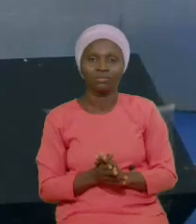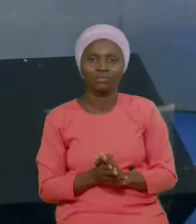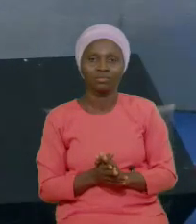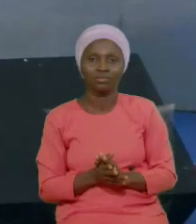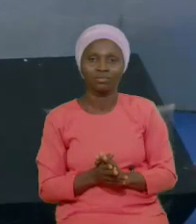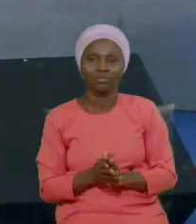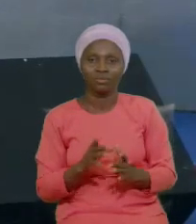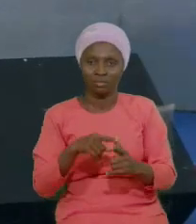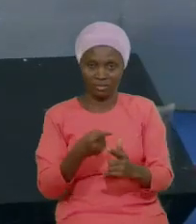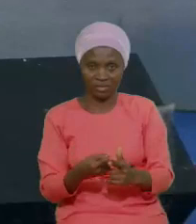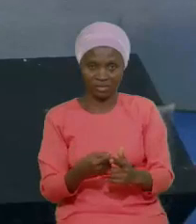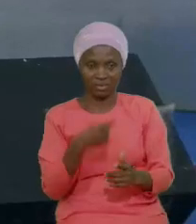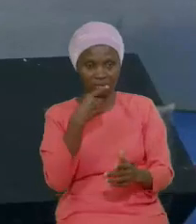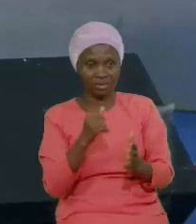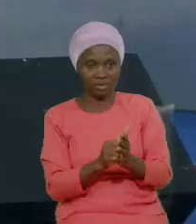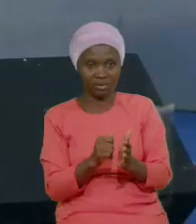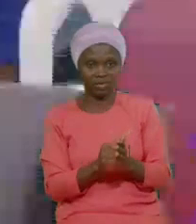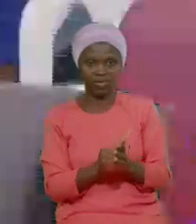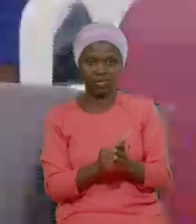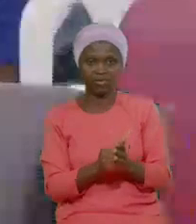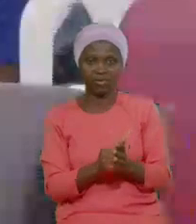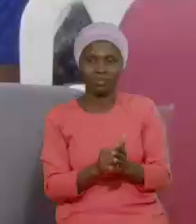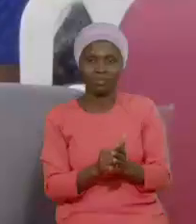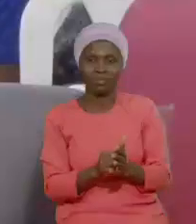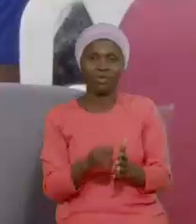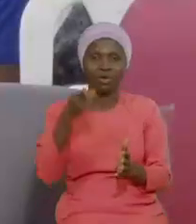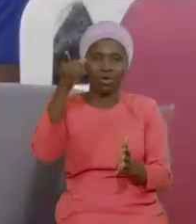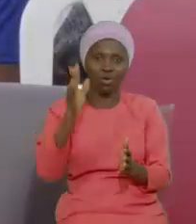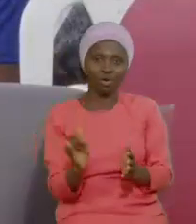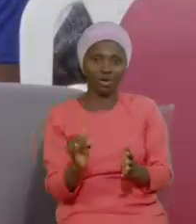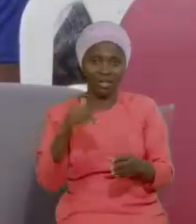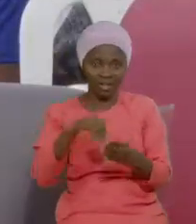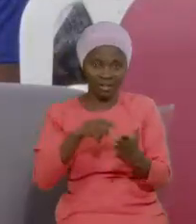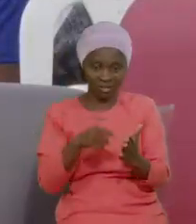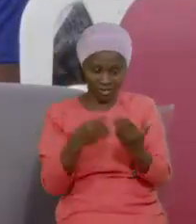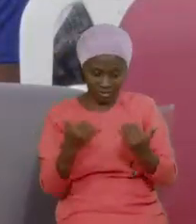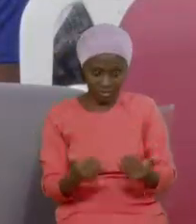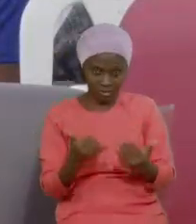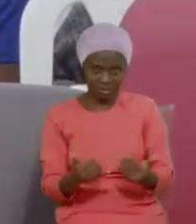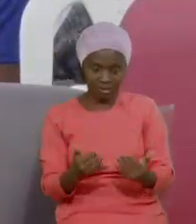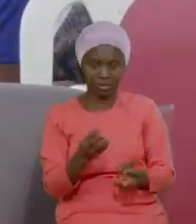And then it says, and godly in this present world.